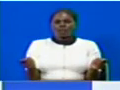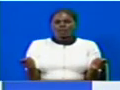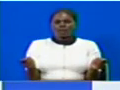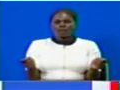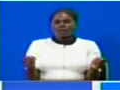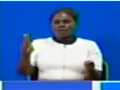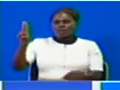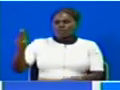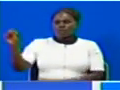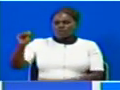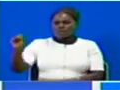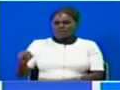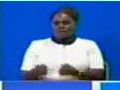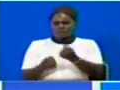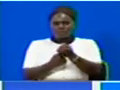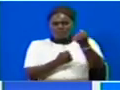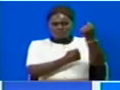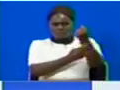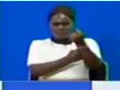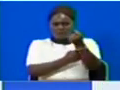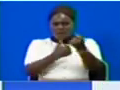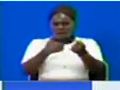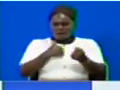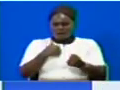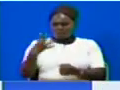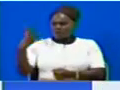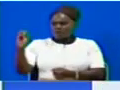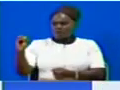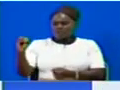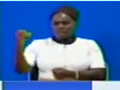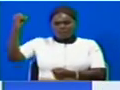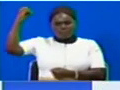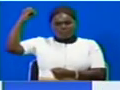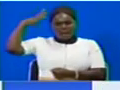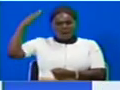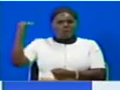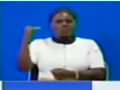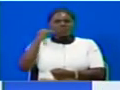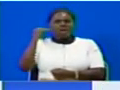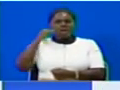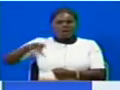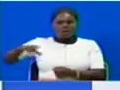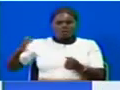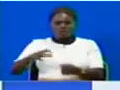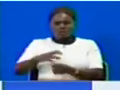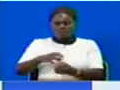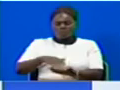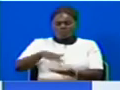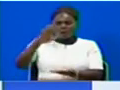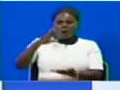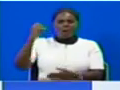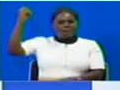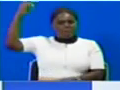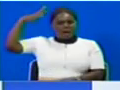U.S. government-supported consortium is set to put a 40-megawatt solar power plant in Siaya County in a bid to boost power generation in the